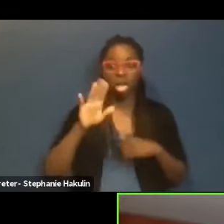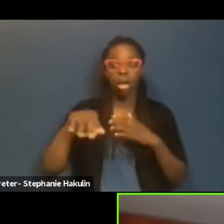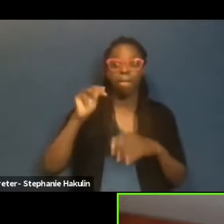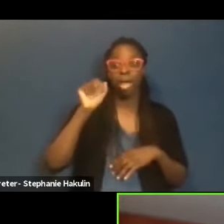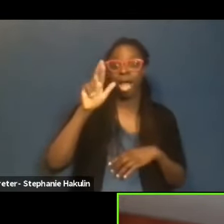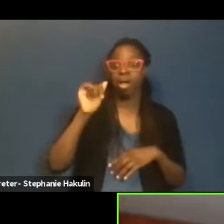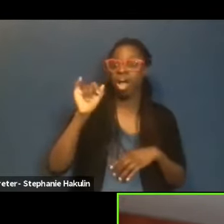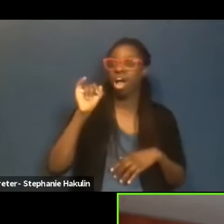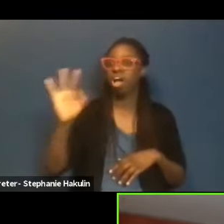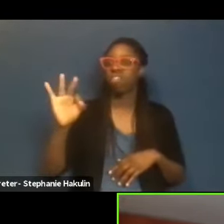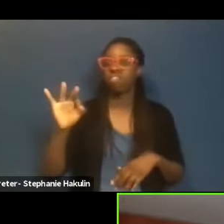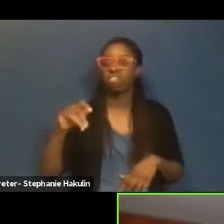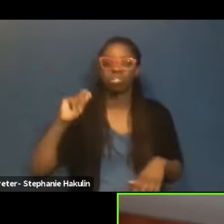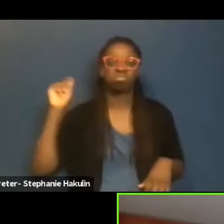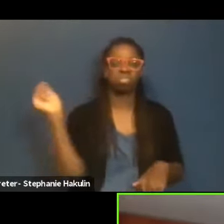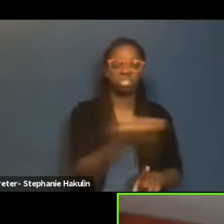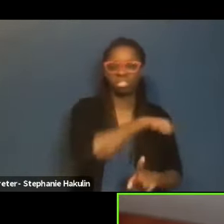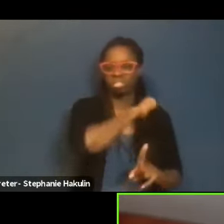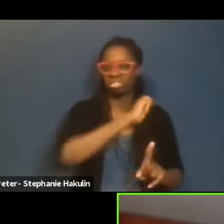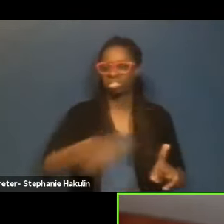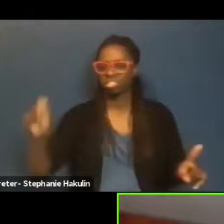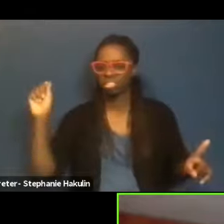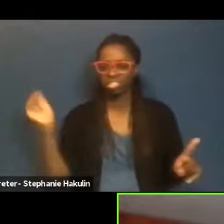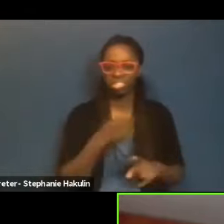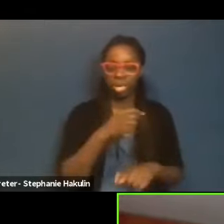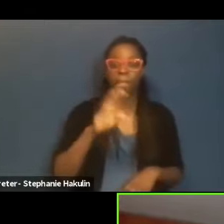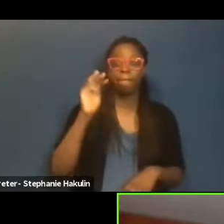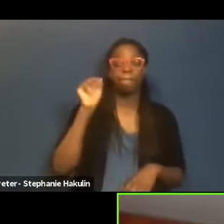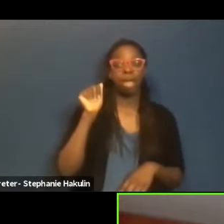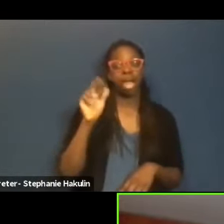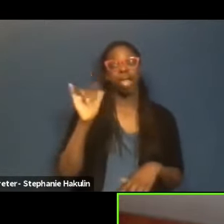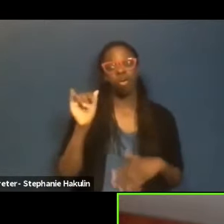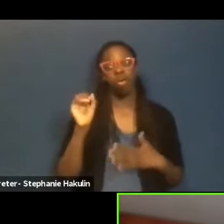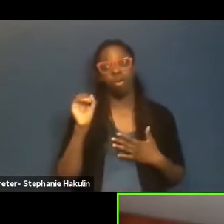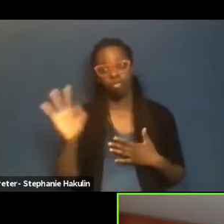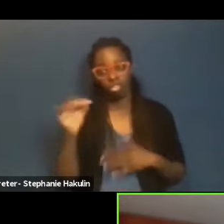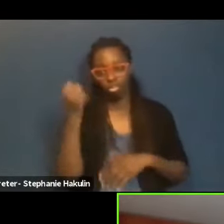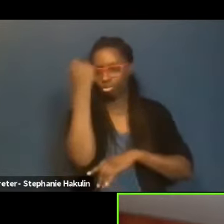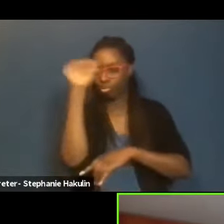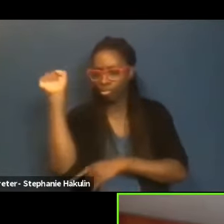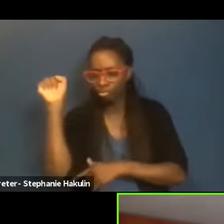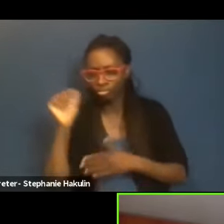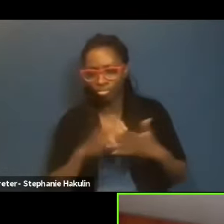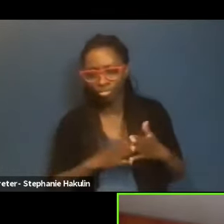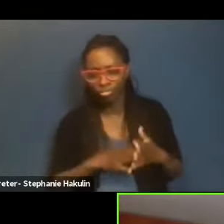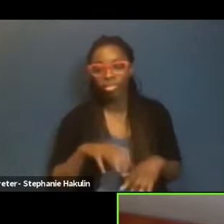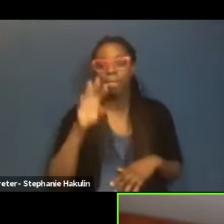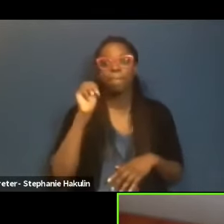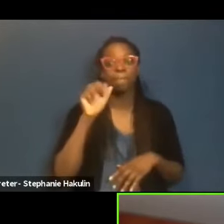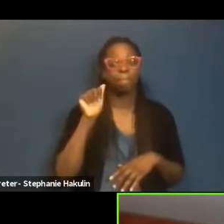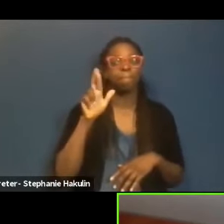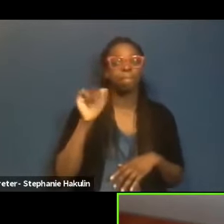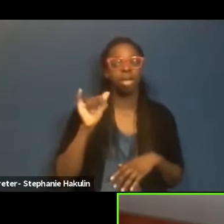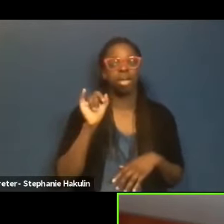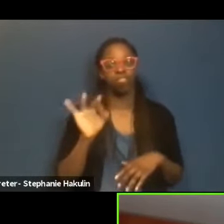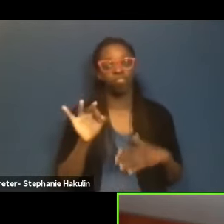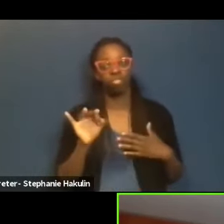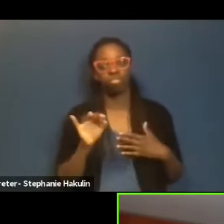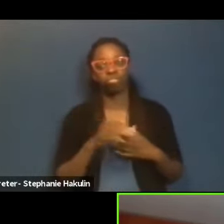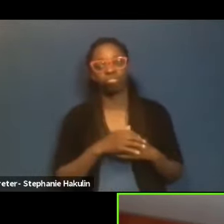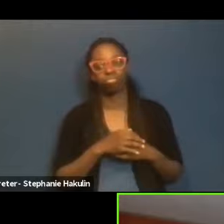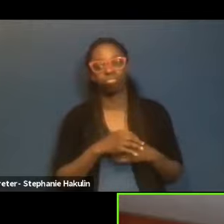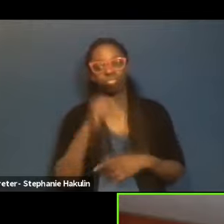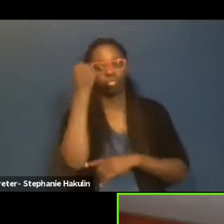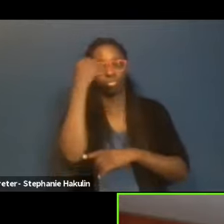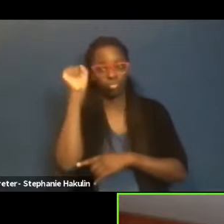Revolución, pray for us. Nuestra Señora del Perreo, Our Lady of Cold Medallas, Our Lady of the souped up 78 blue Toyota,